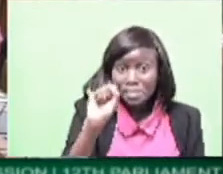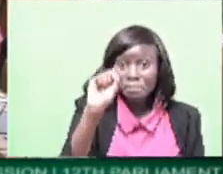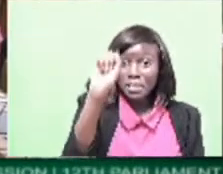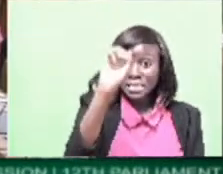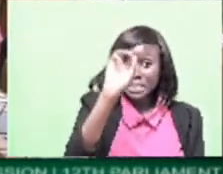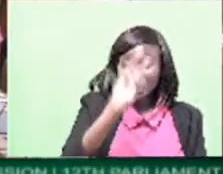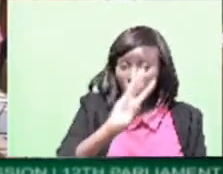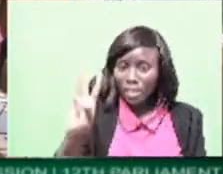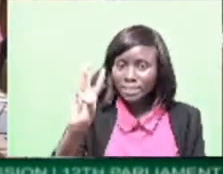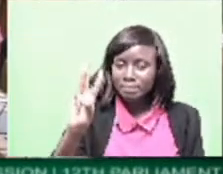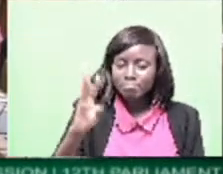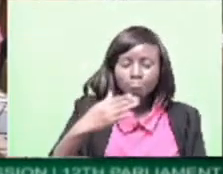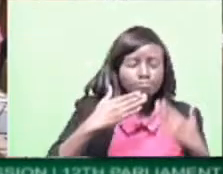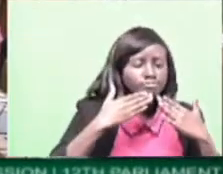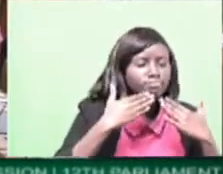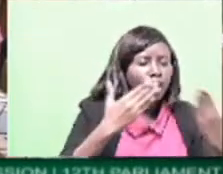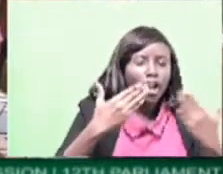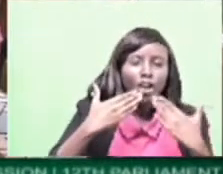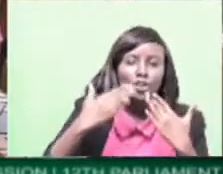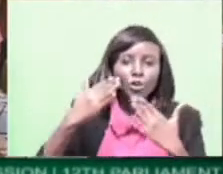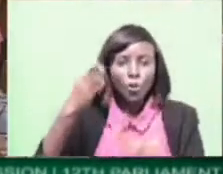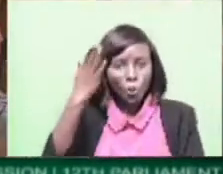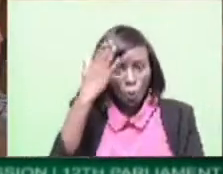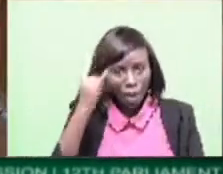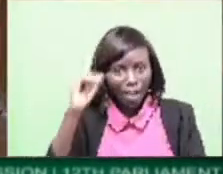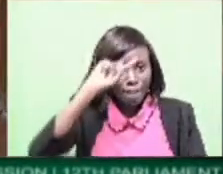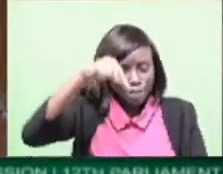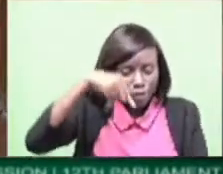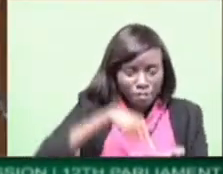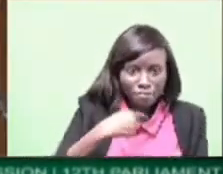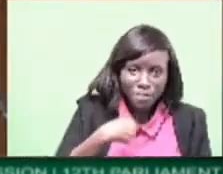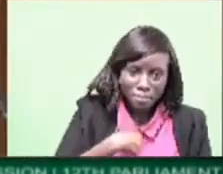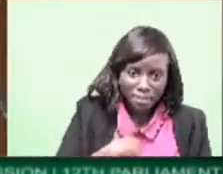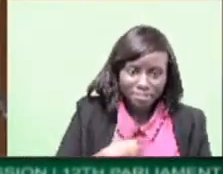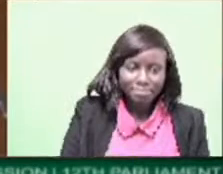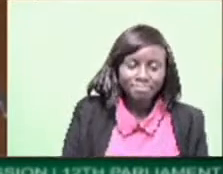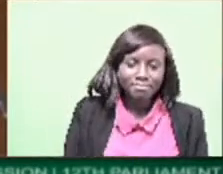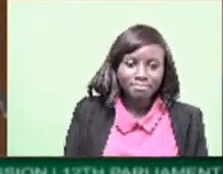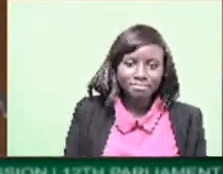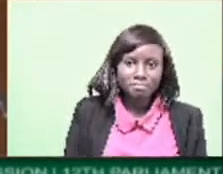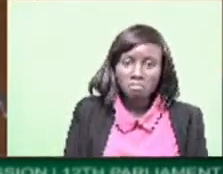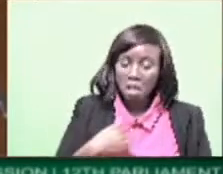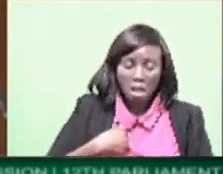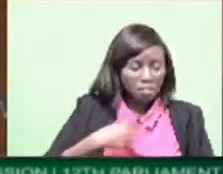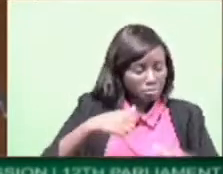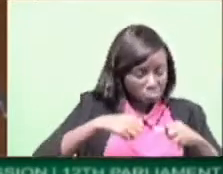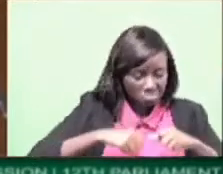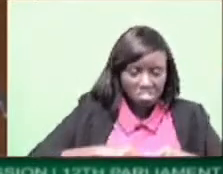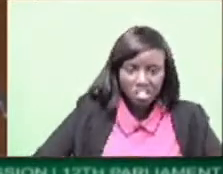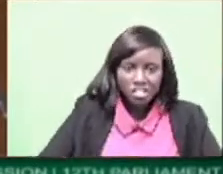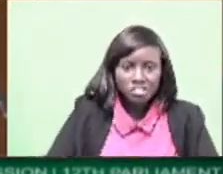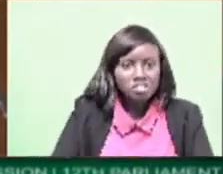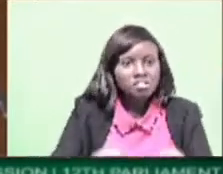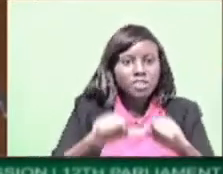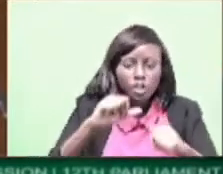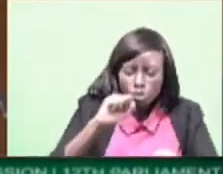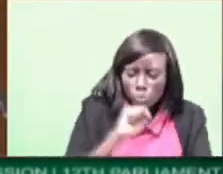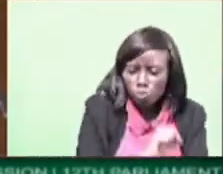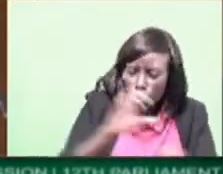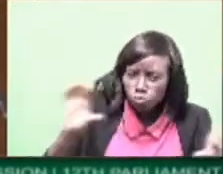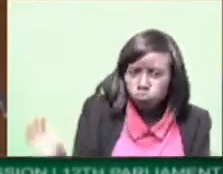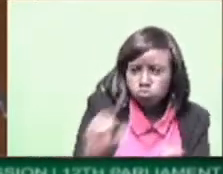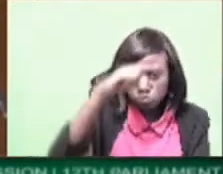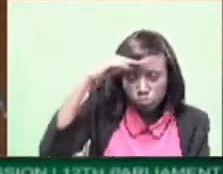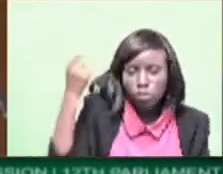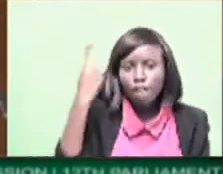it fit to return me to this August Hall to continue making the contributions on their behalves also to